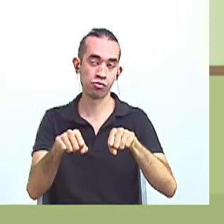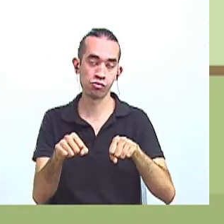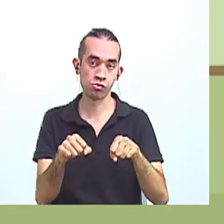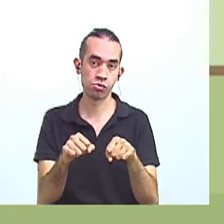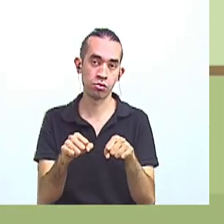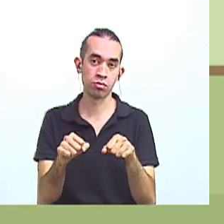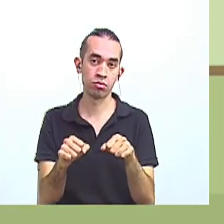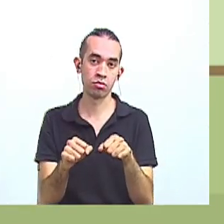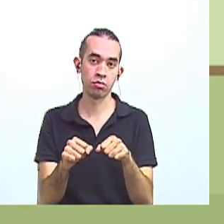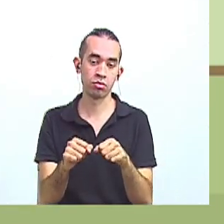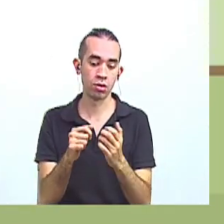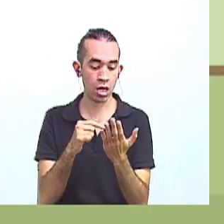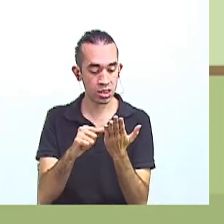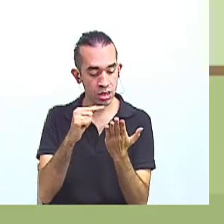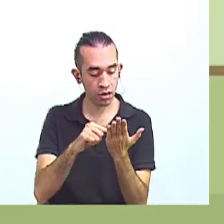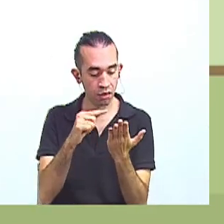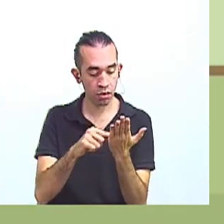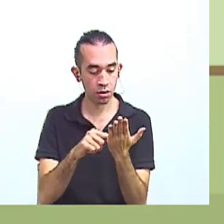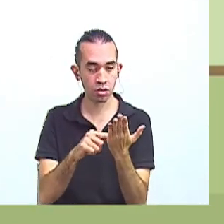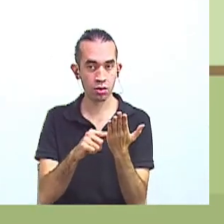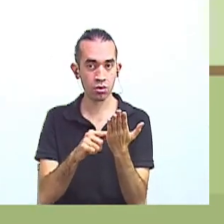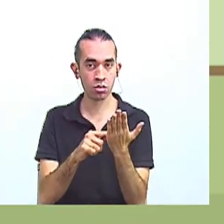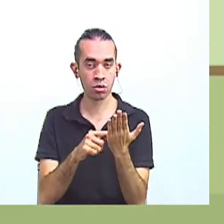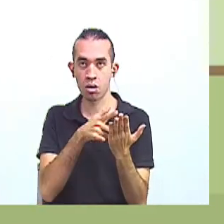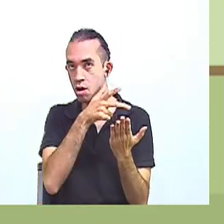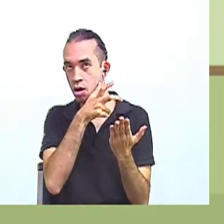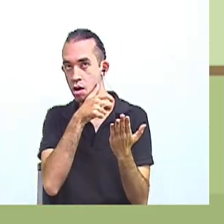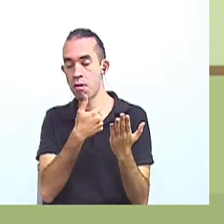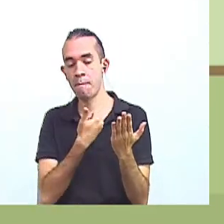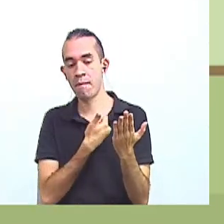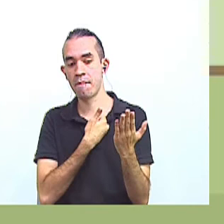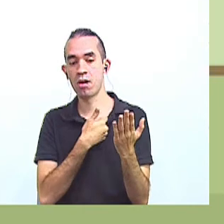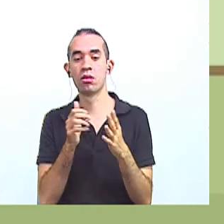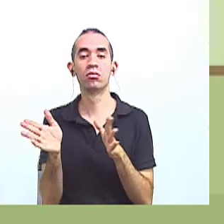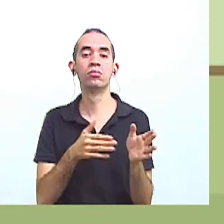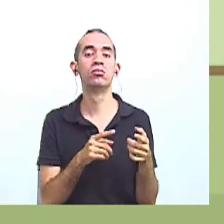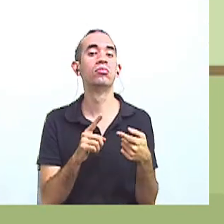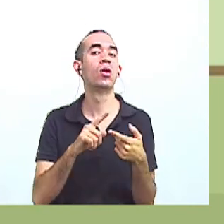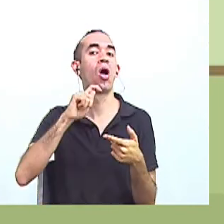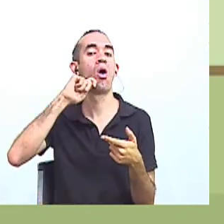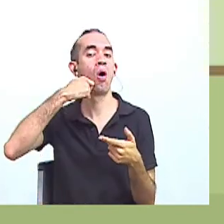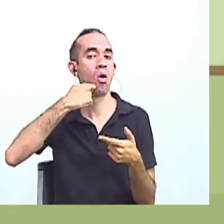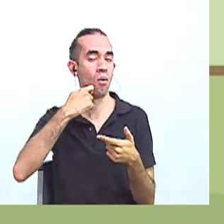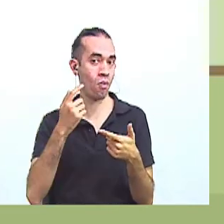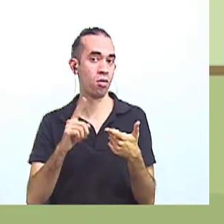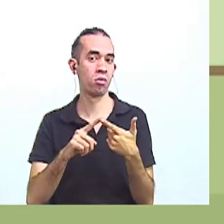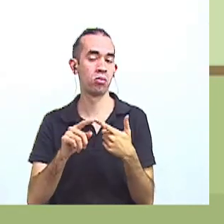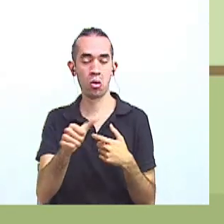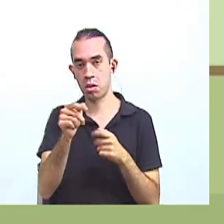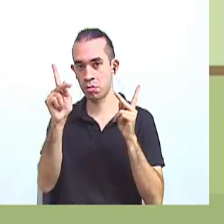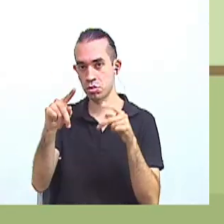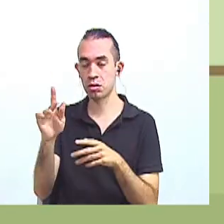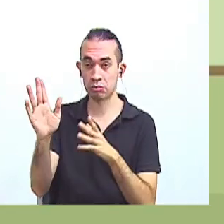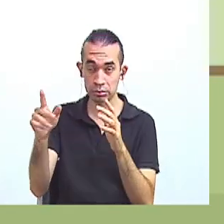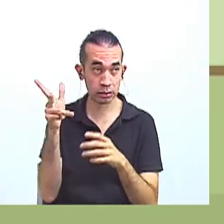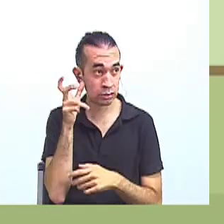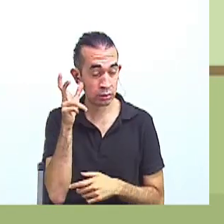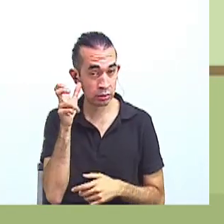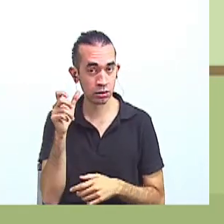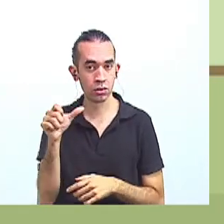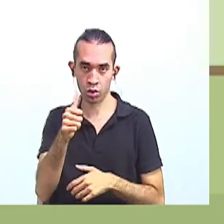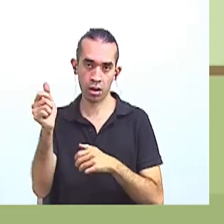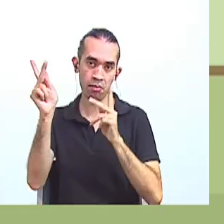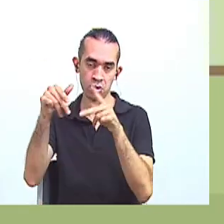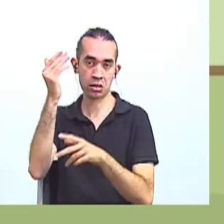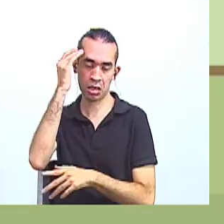your cell phone and then listen to yourself. The second trick, you can ask somebody to listen to you. Someone that knows